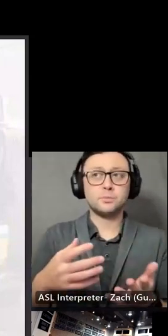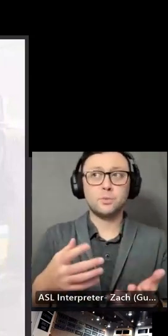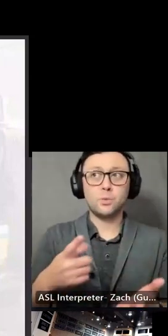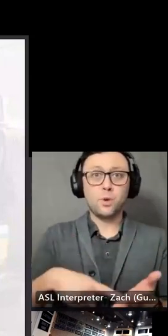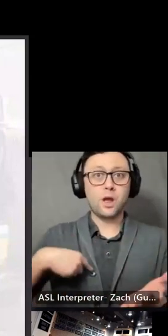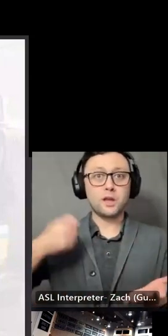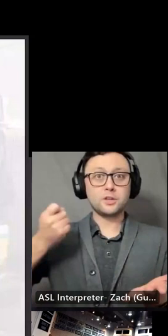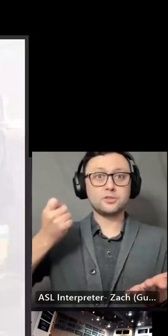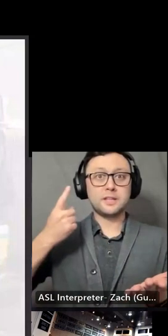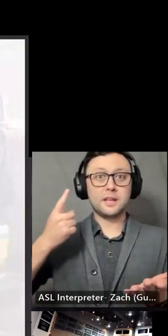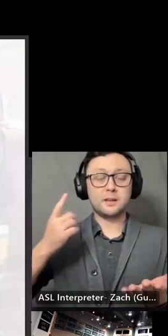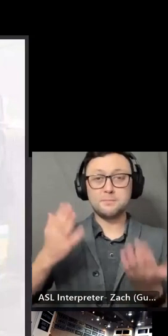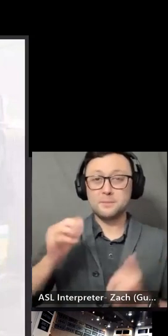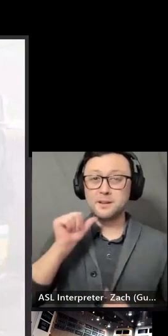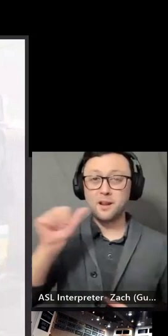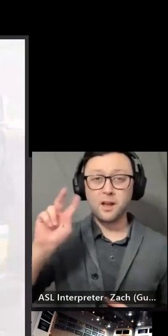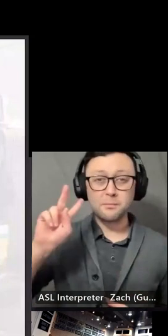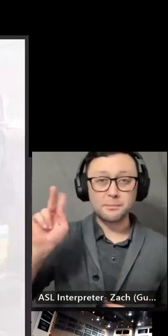might be politically.